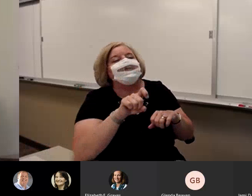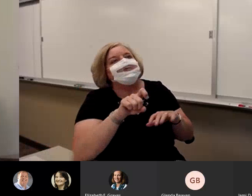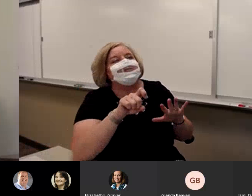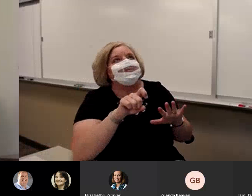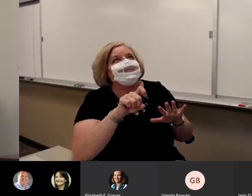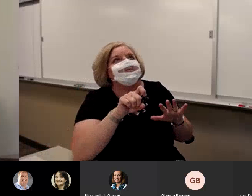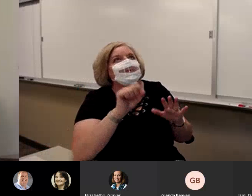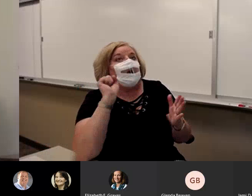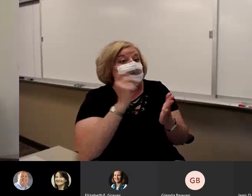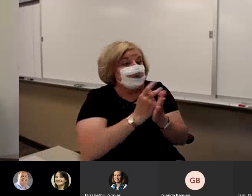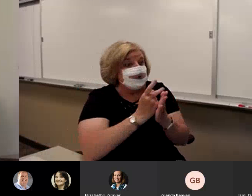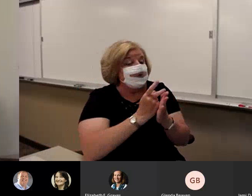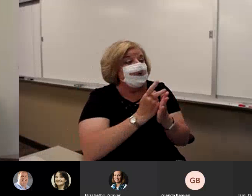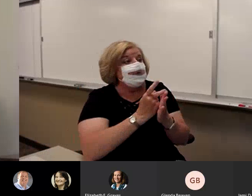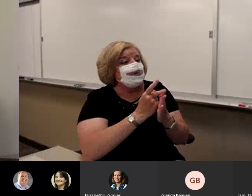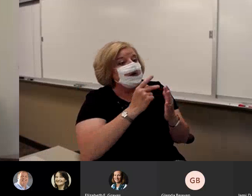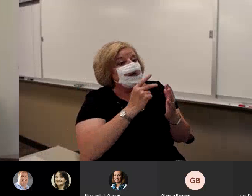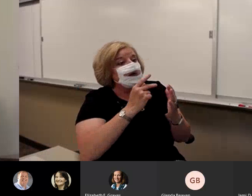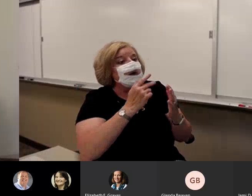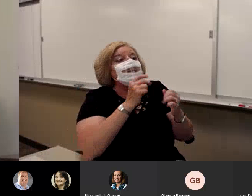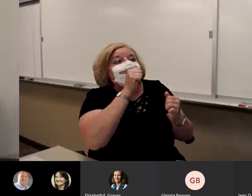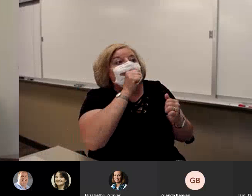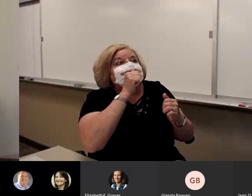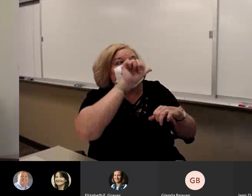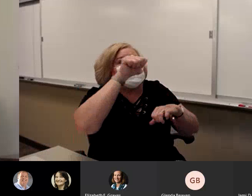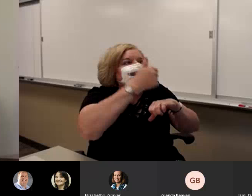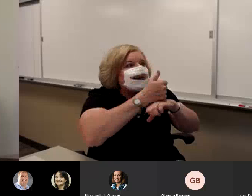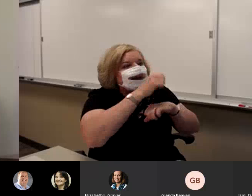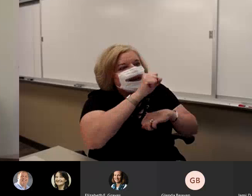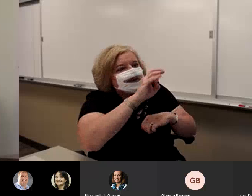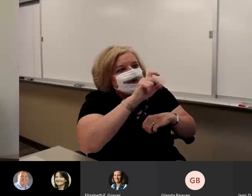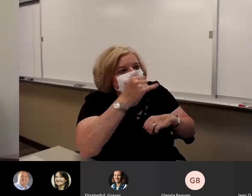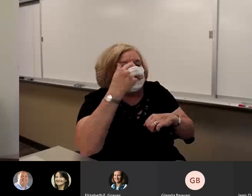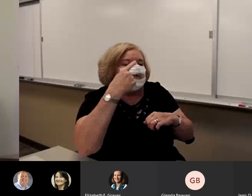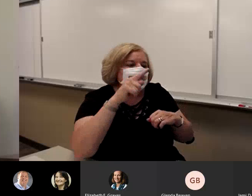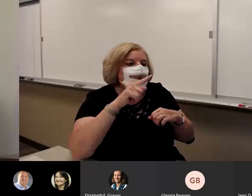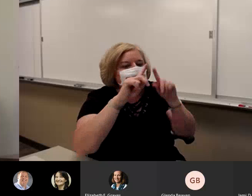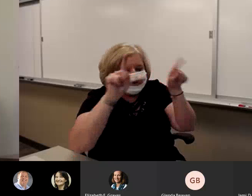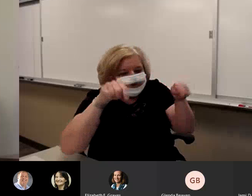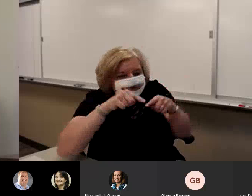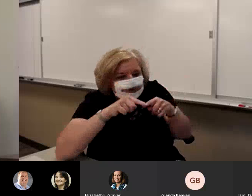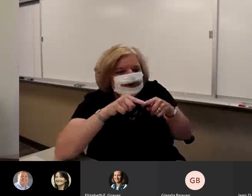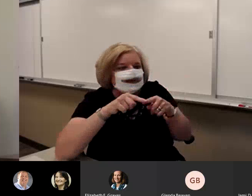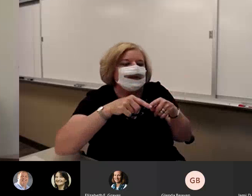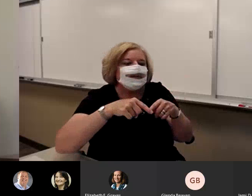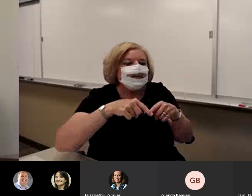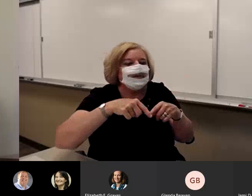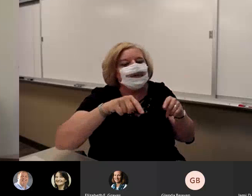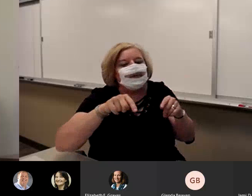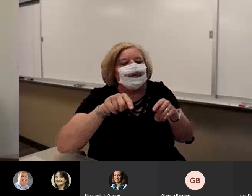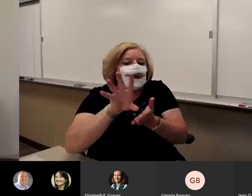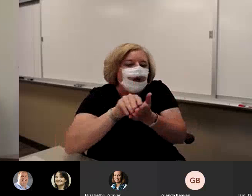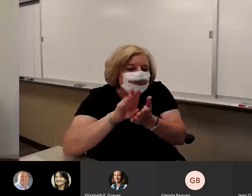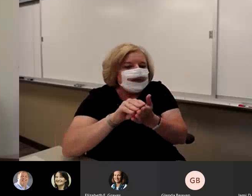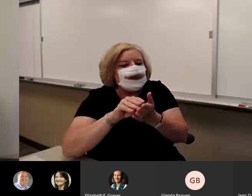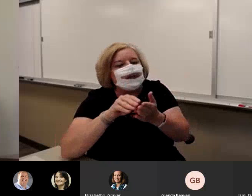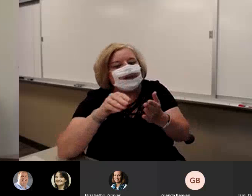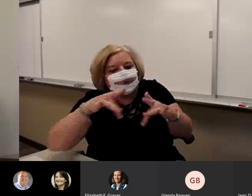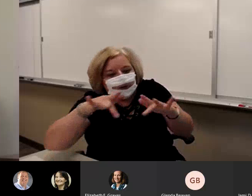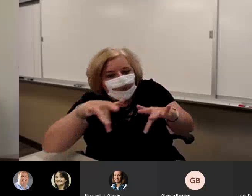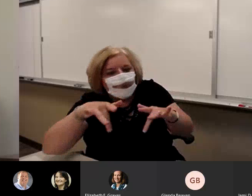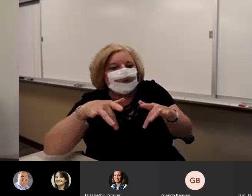you have to approve your security and privacy settings for screen recording and screen sharing. So I had to enable all that